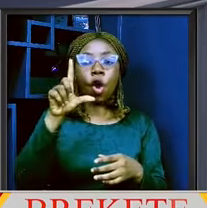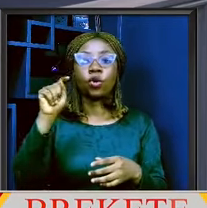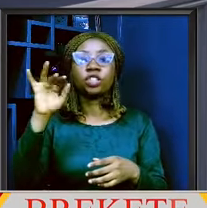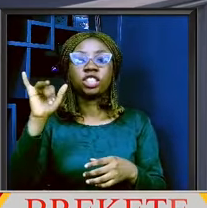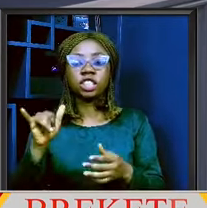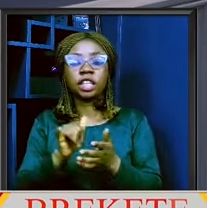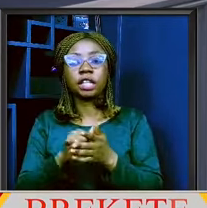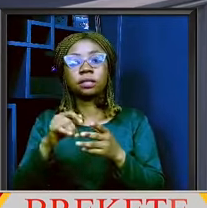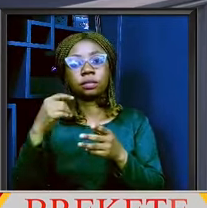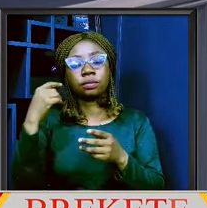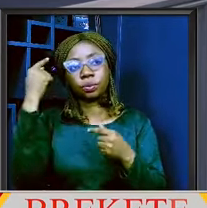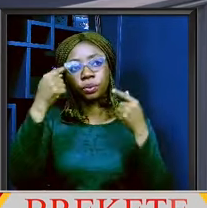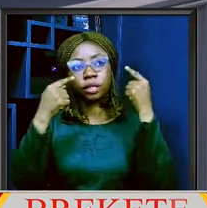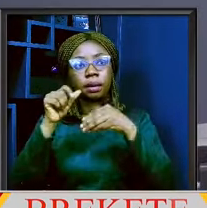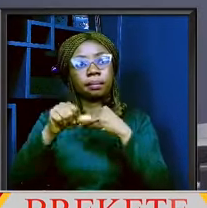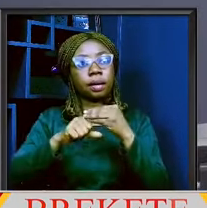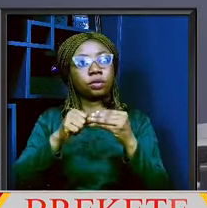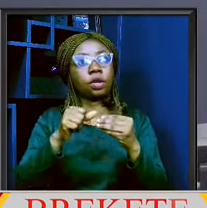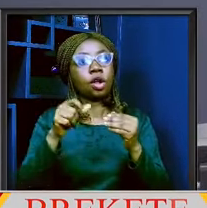they propose. Yes, sir.